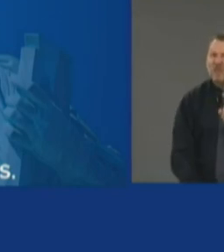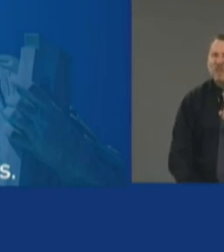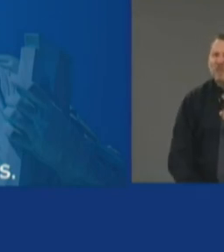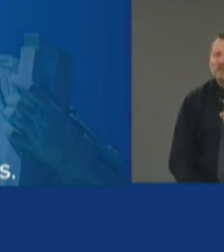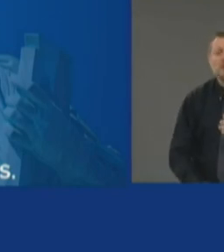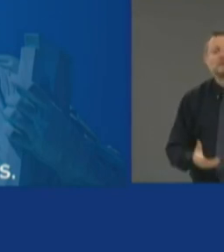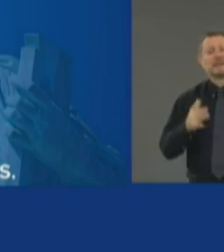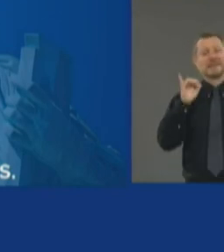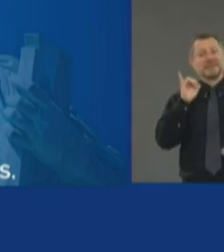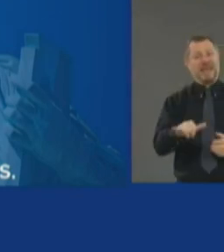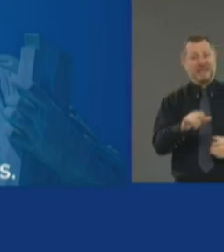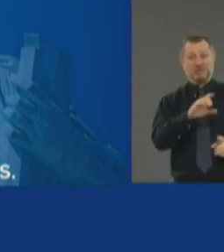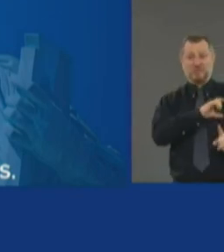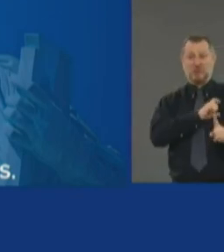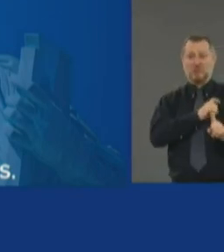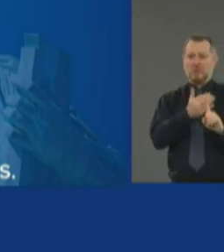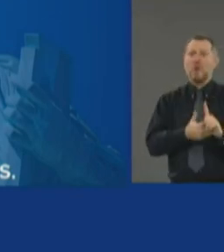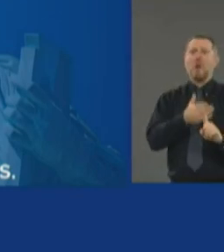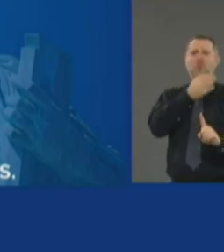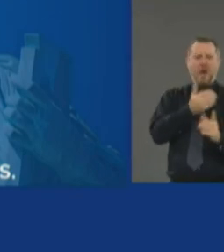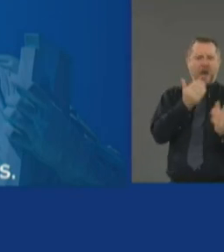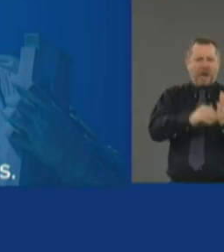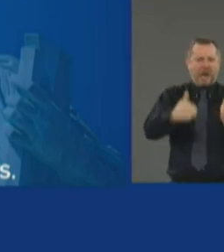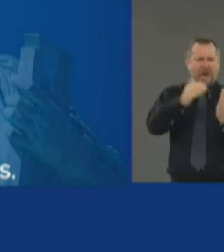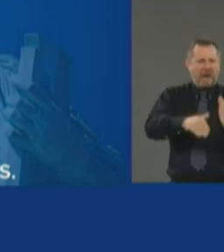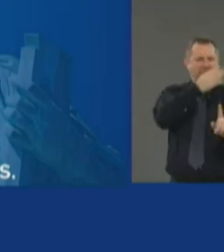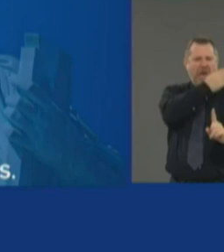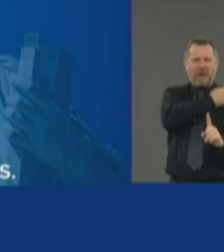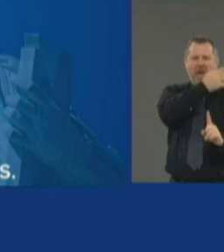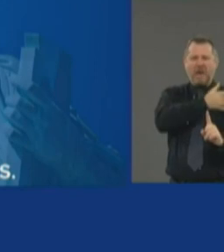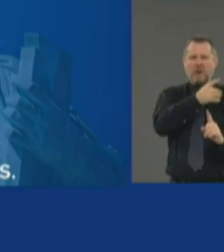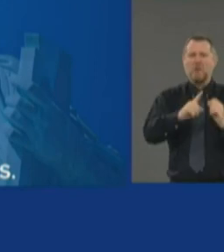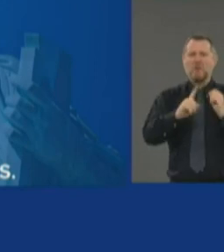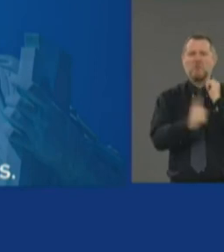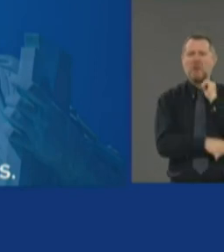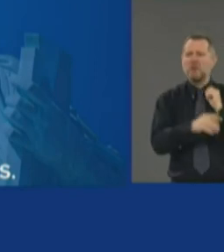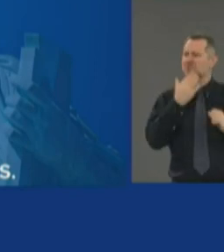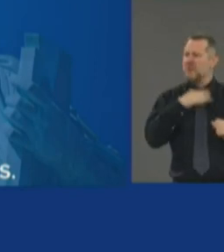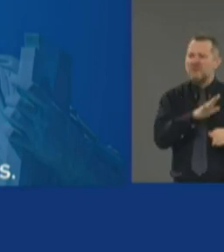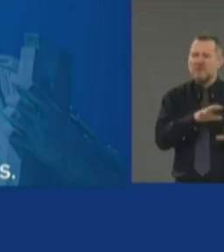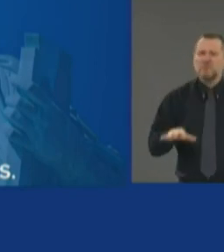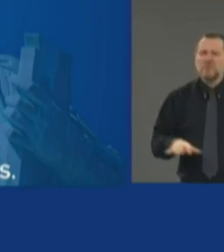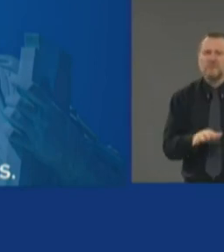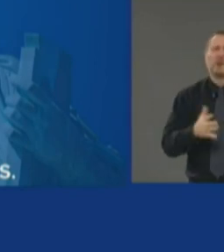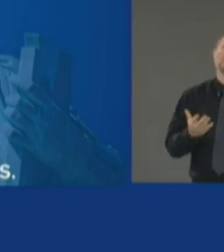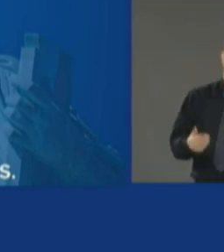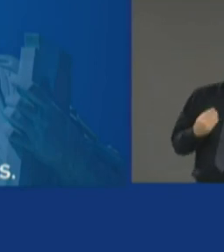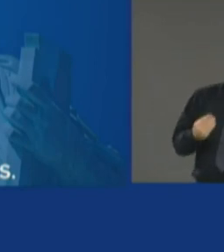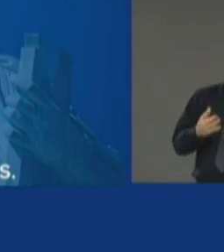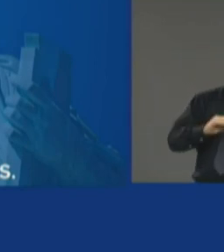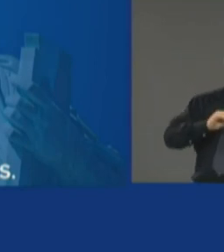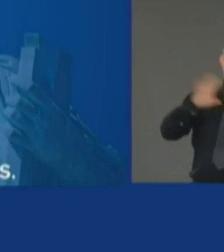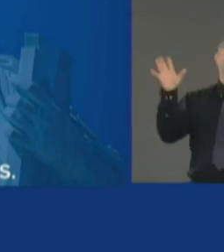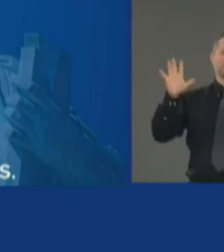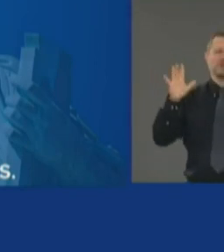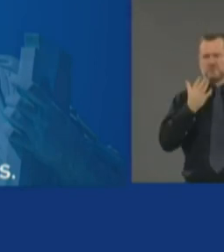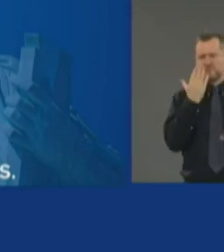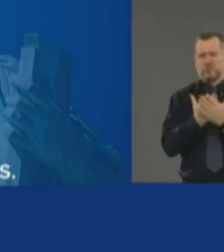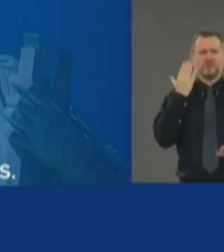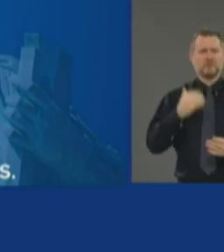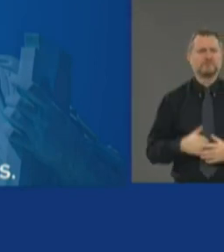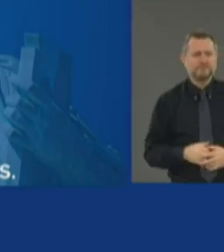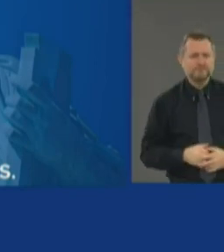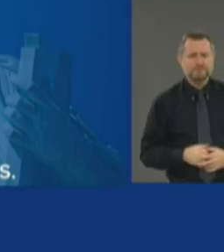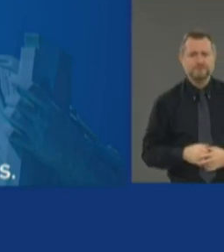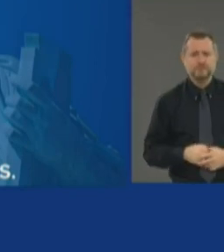are prior disciplinary proceedings for this type of behavior, then yes, it is evidentiary. But people